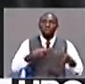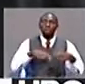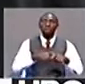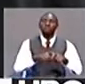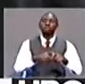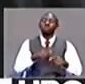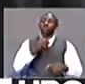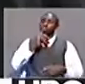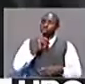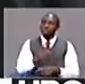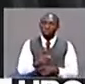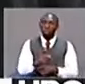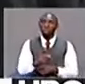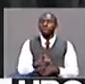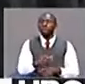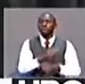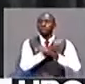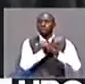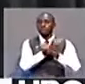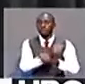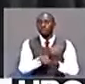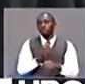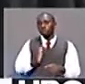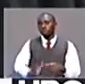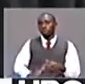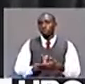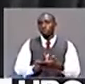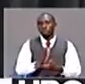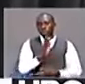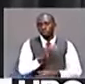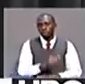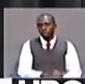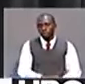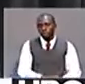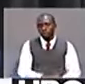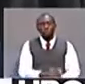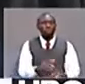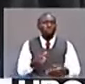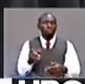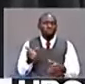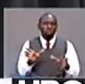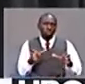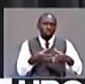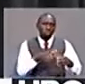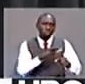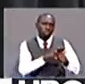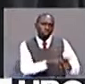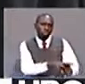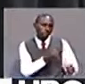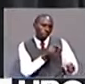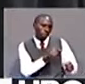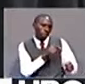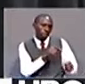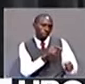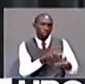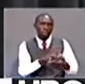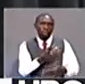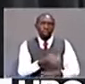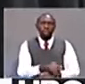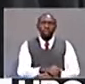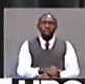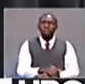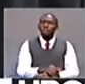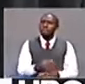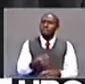rights, especially of those who are oppressed. Madam Speaker, I remember very vividly